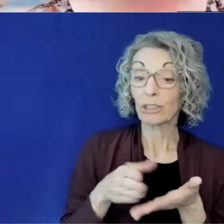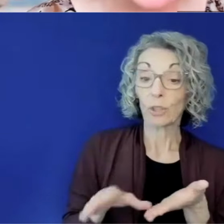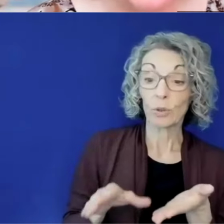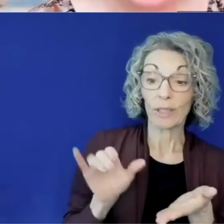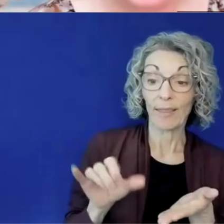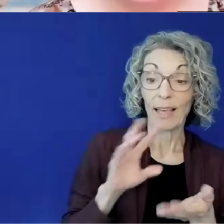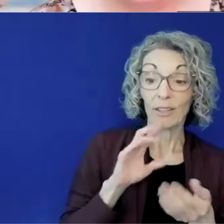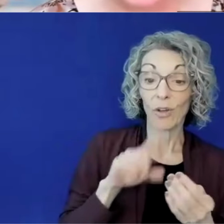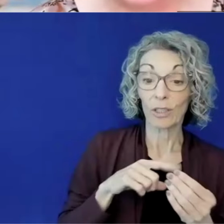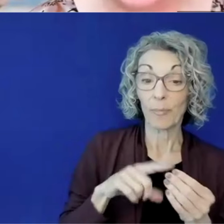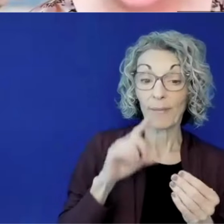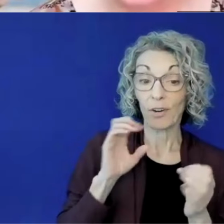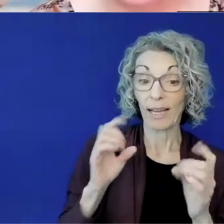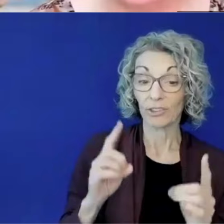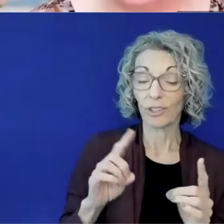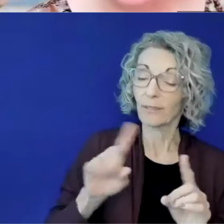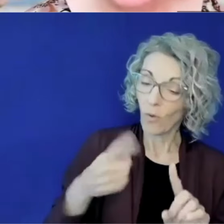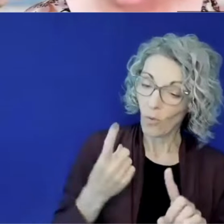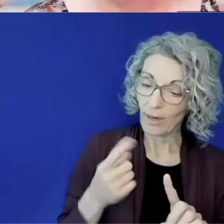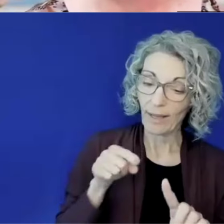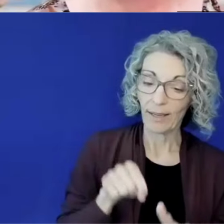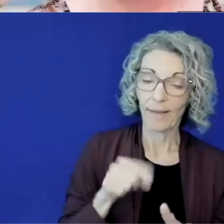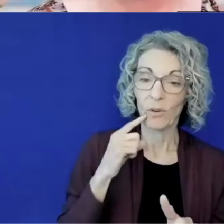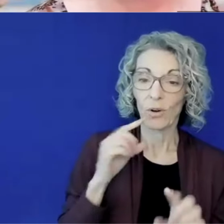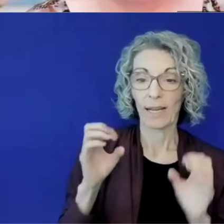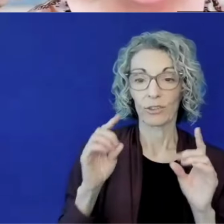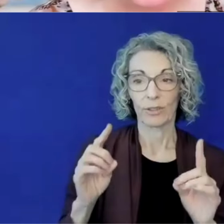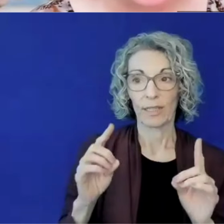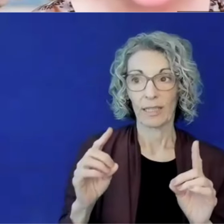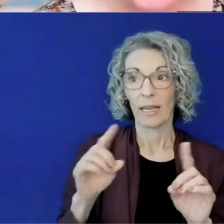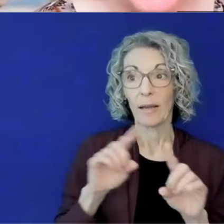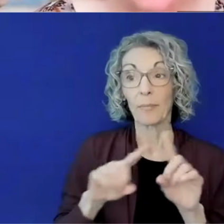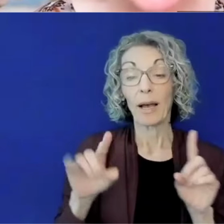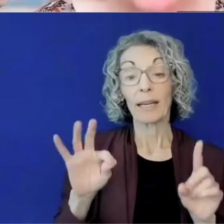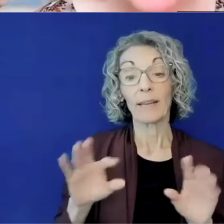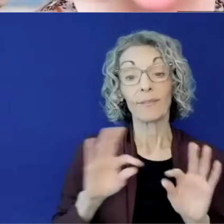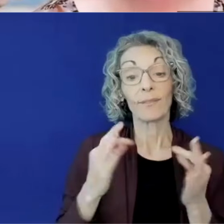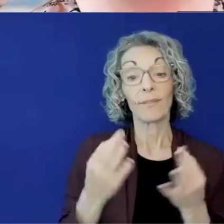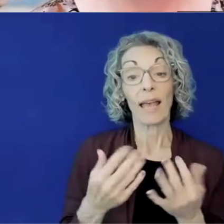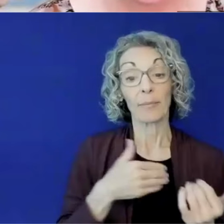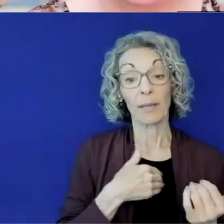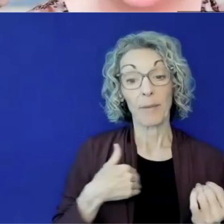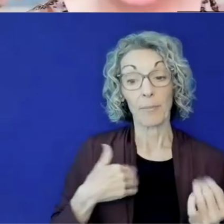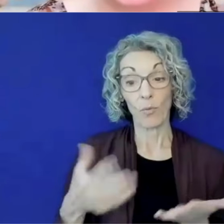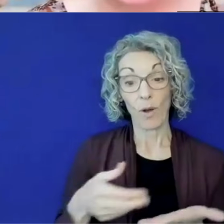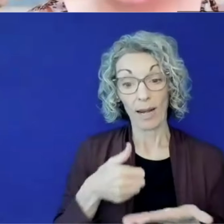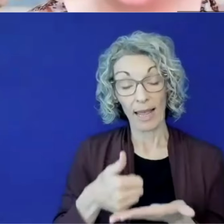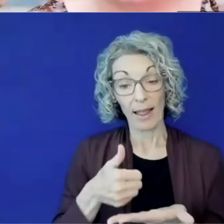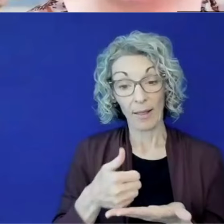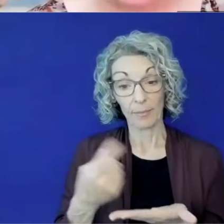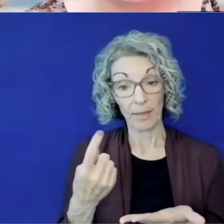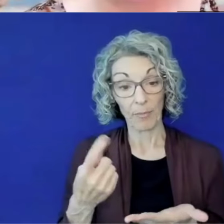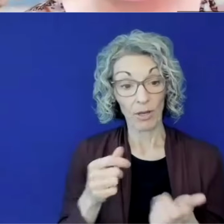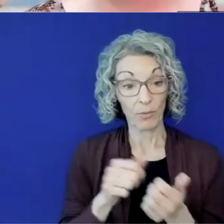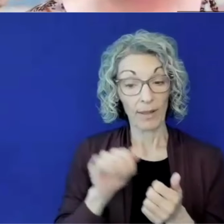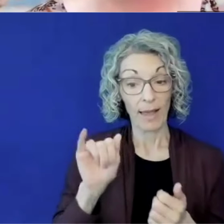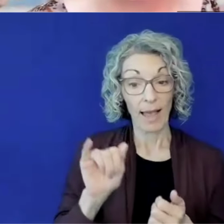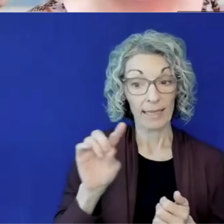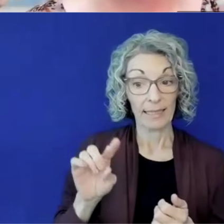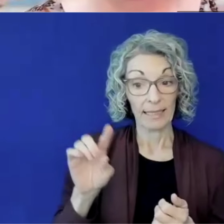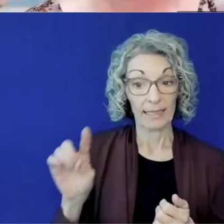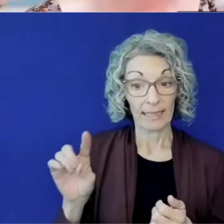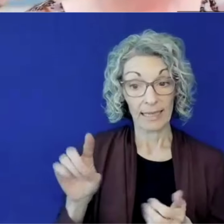education specifically is for education. However, if family members want to help somebody with an intellectual disability pay for those